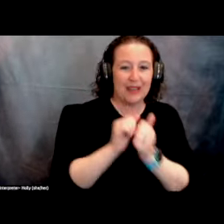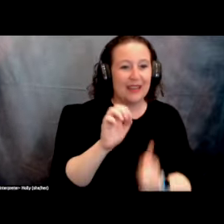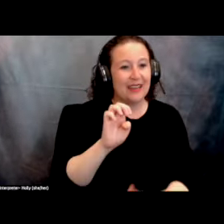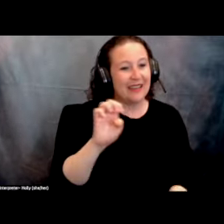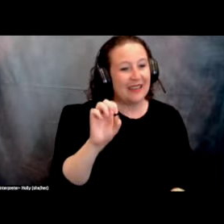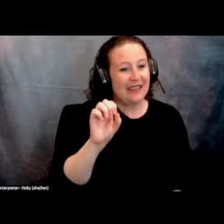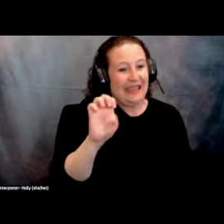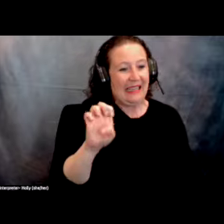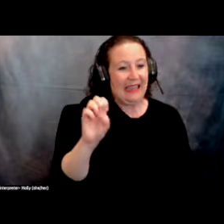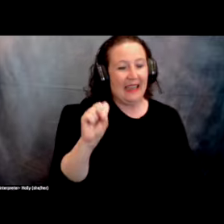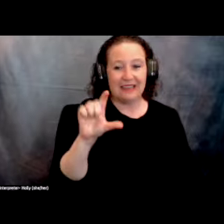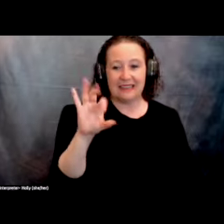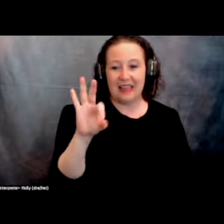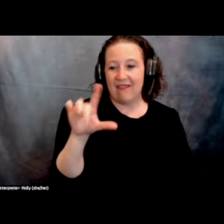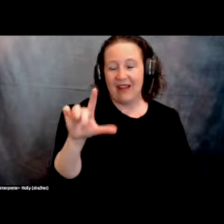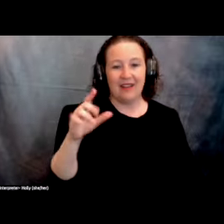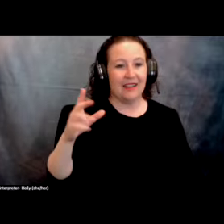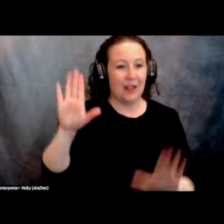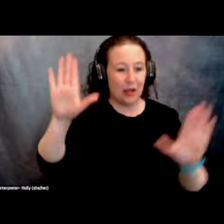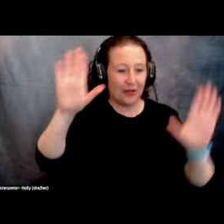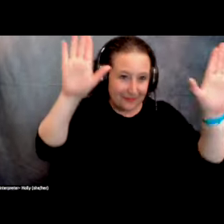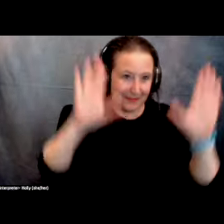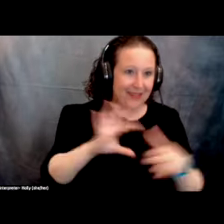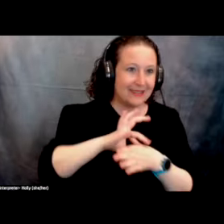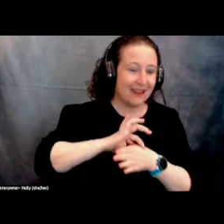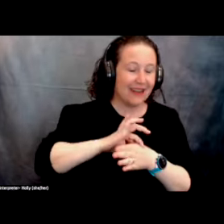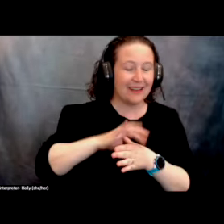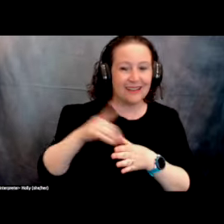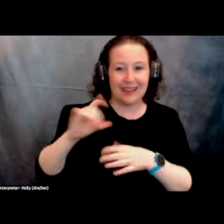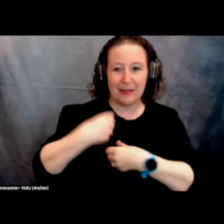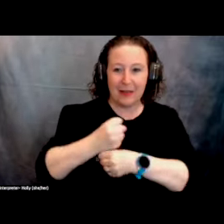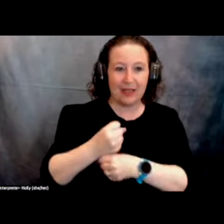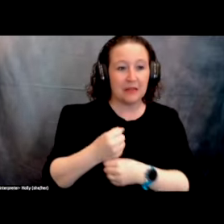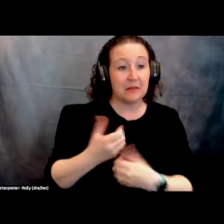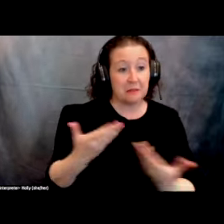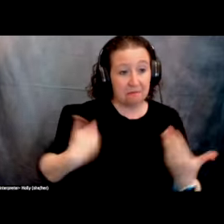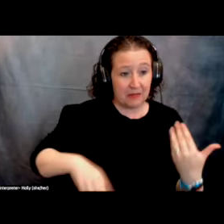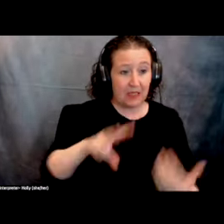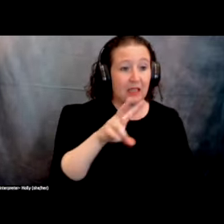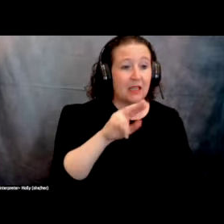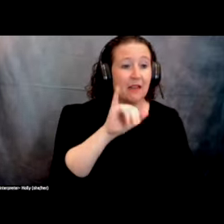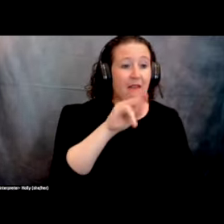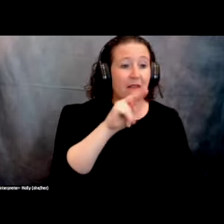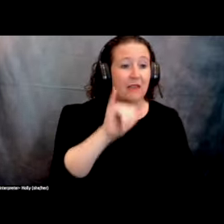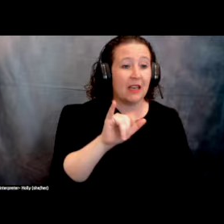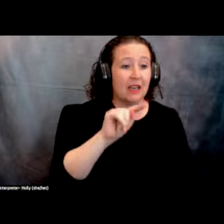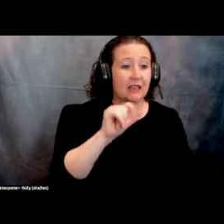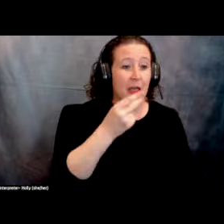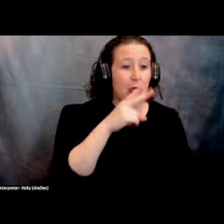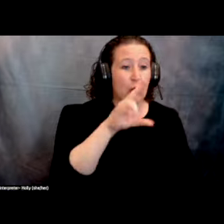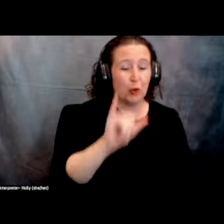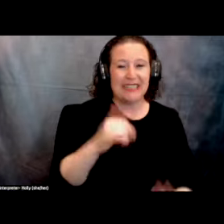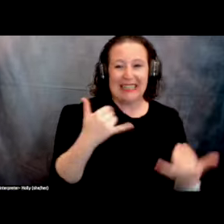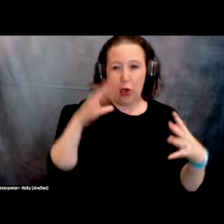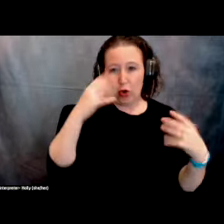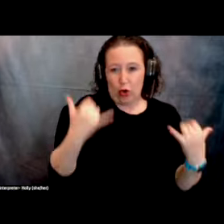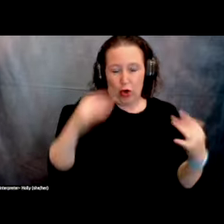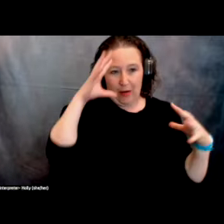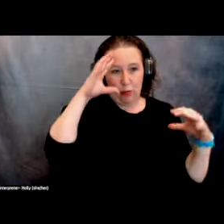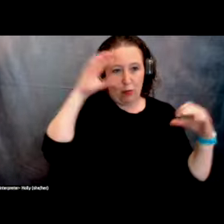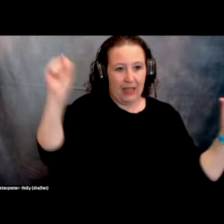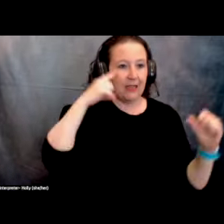amazing content that they do. As Peter mentioned, my name is Vinnie Taguchi. I have the pleasure of serving as the current president of the Japanese